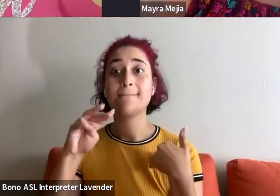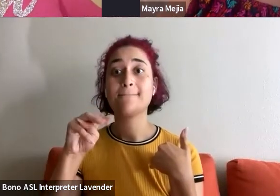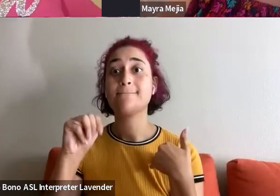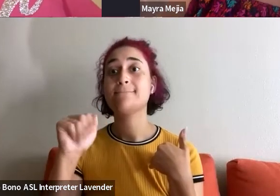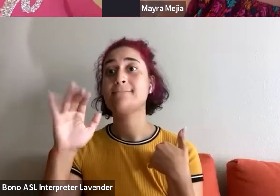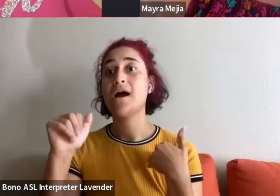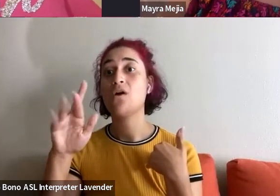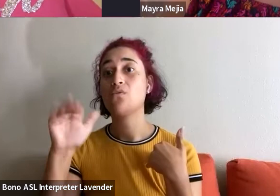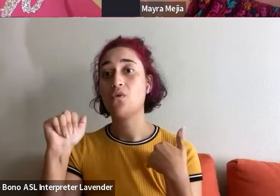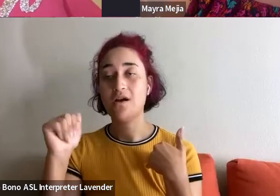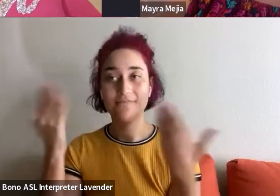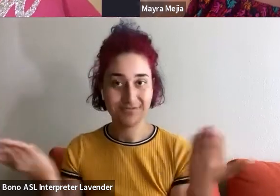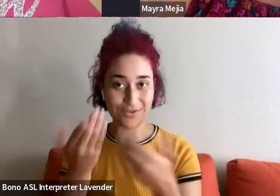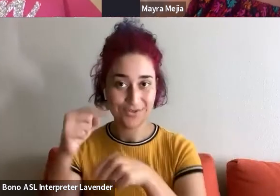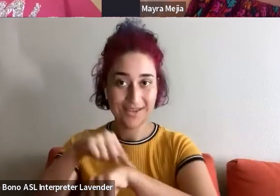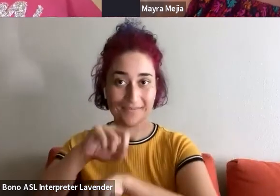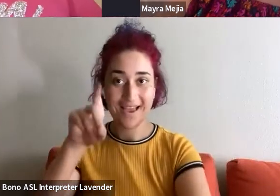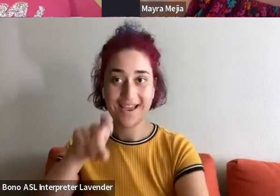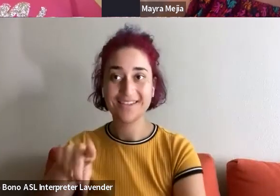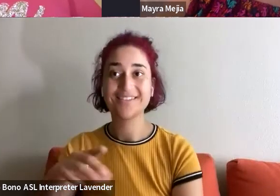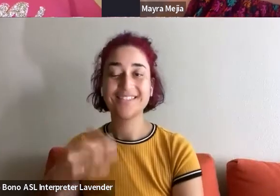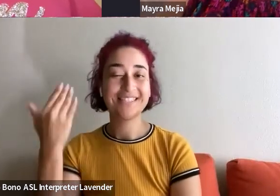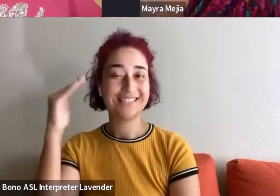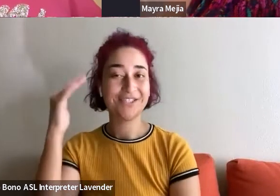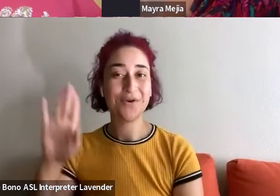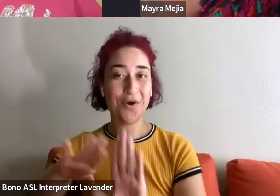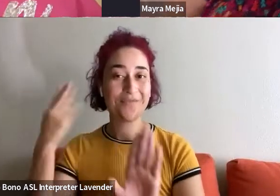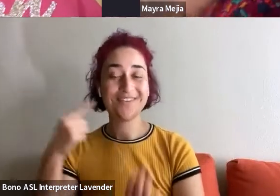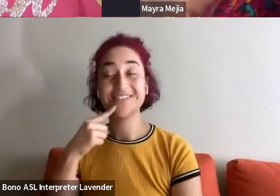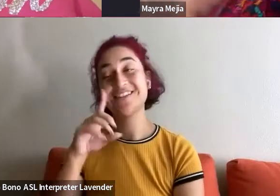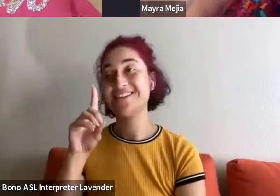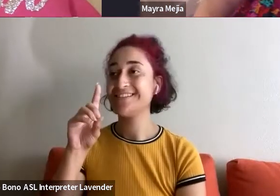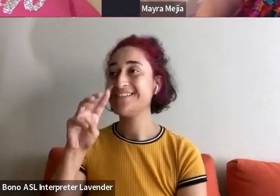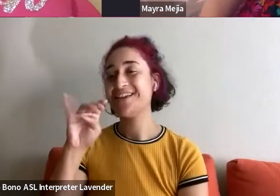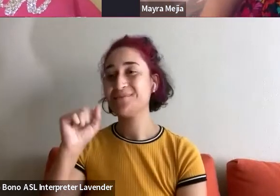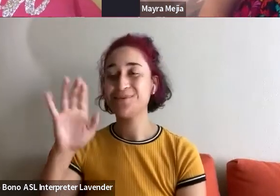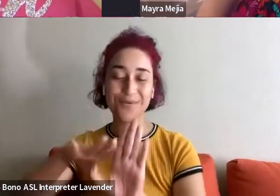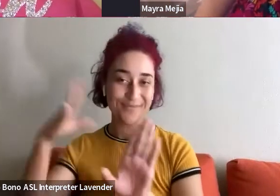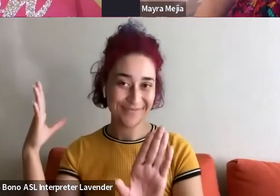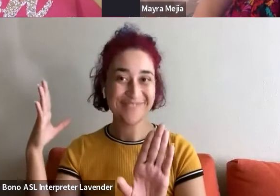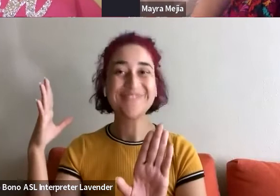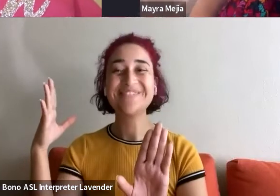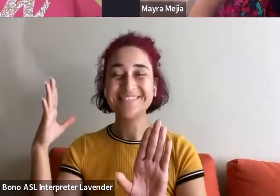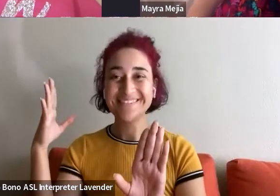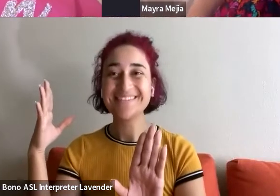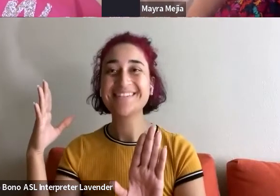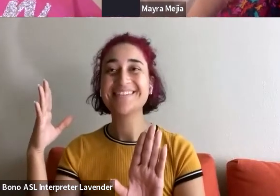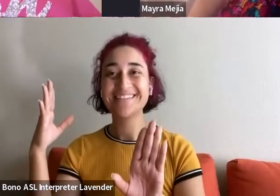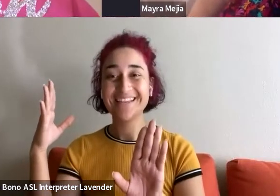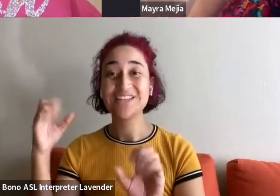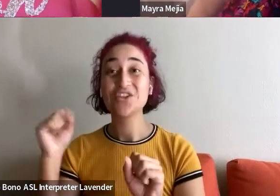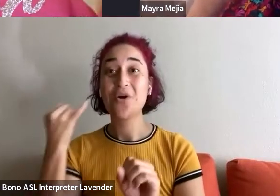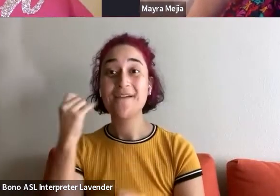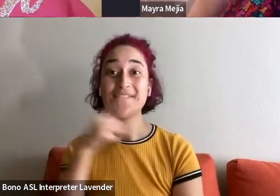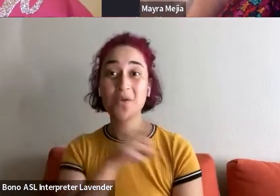ask her. And she seems very open. Like she said, her DMs are open. So if anyone